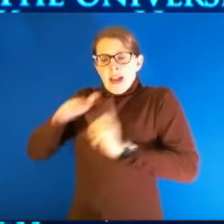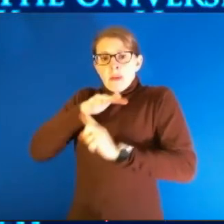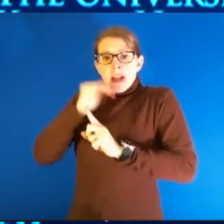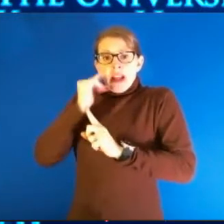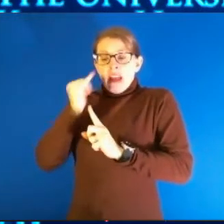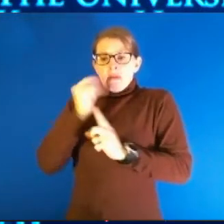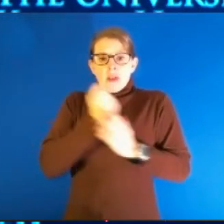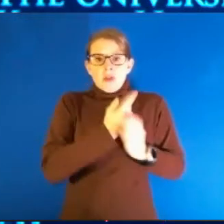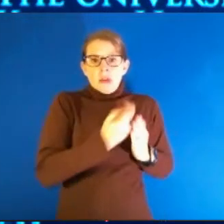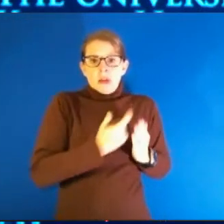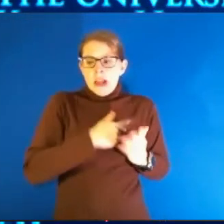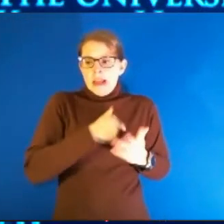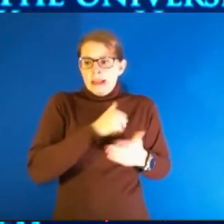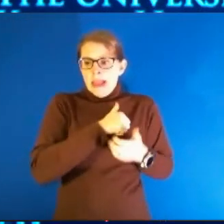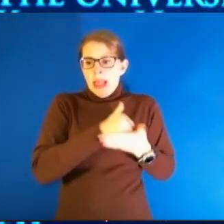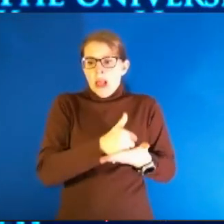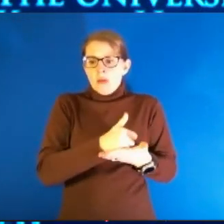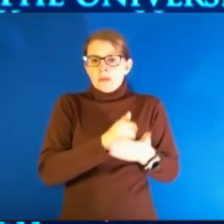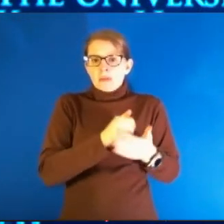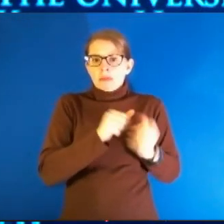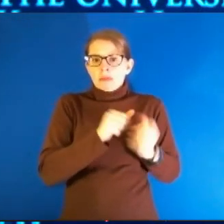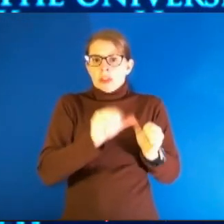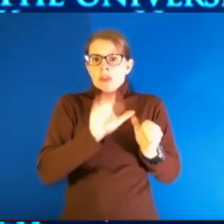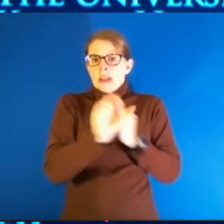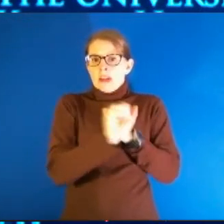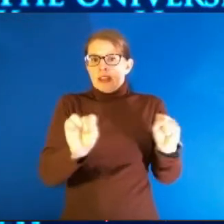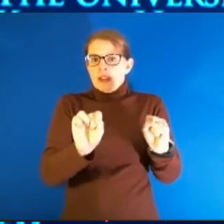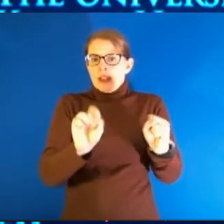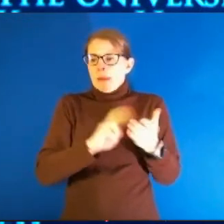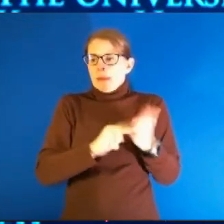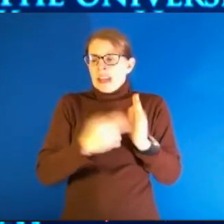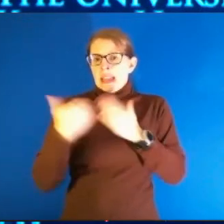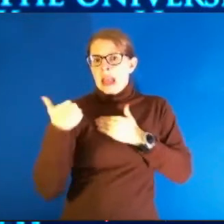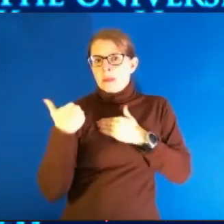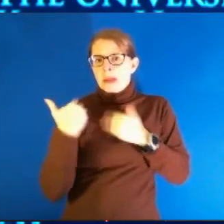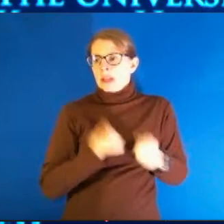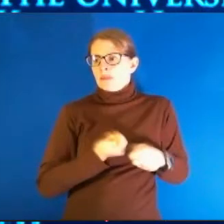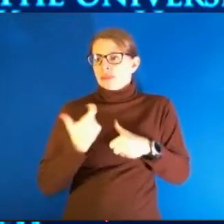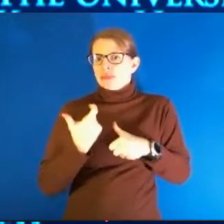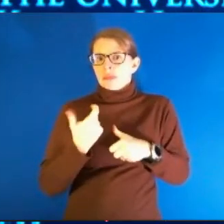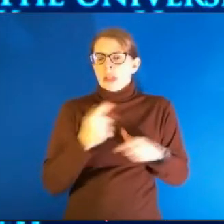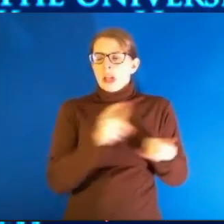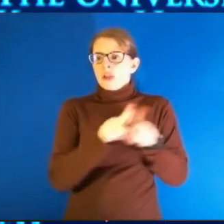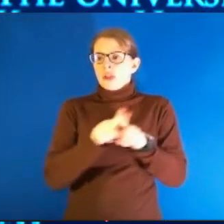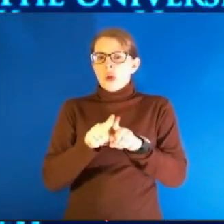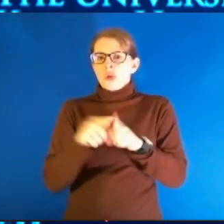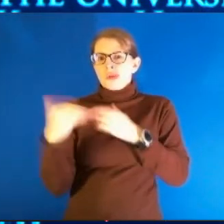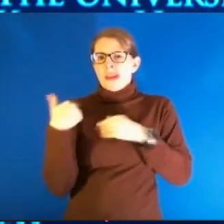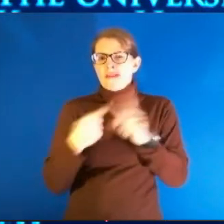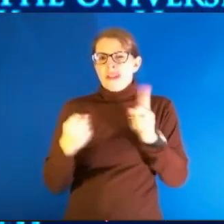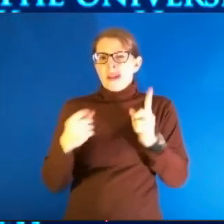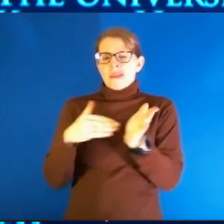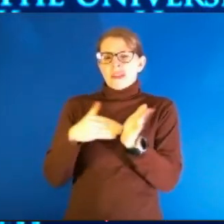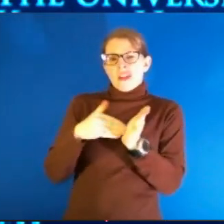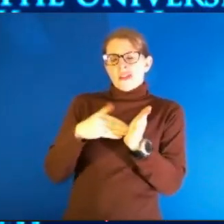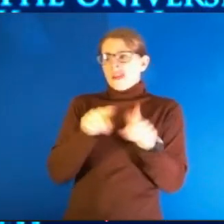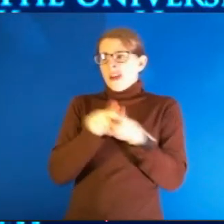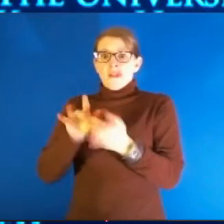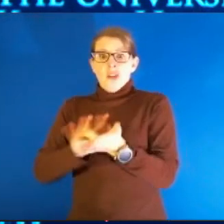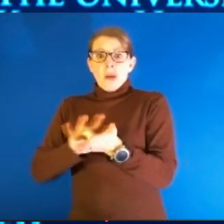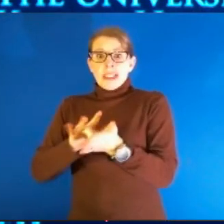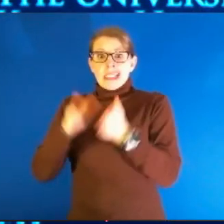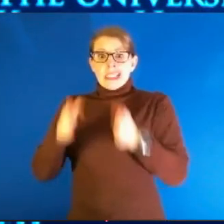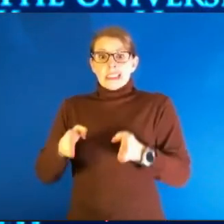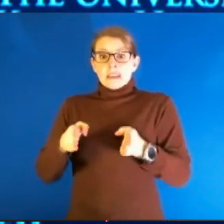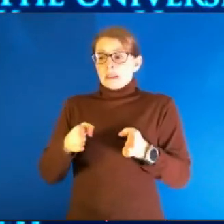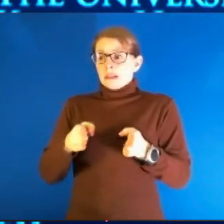to help maintain patient safety, you remove the accountability and the responsibility from the physician and the pharmacist to maintain a safe